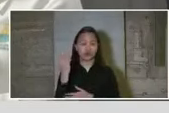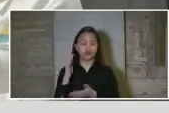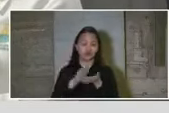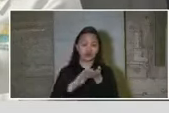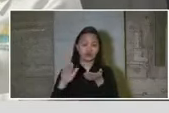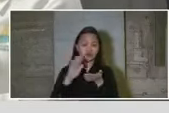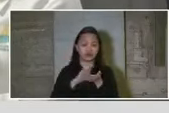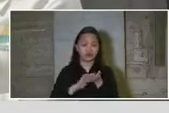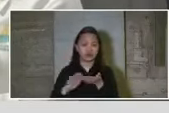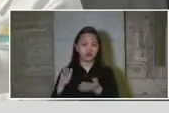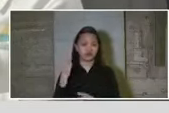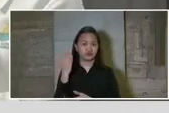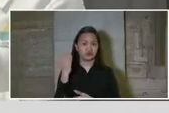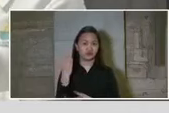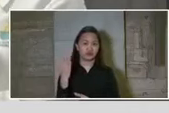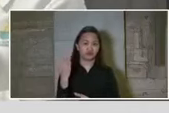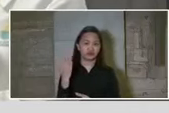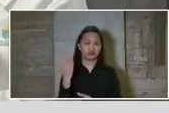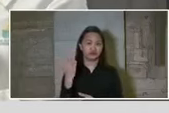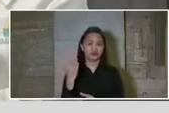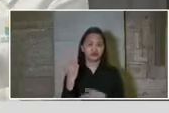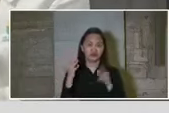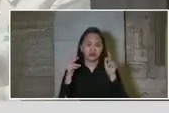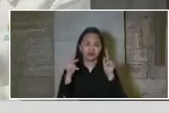you may be revered.